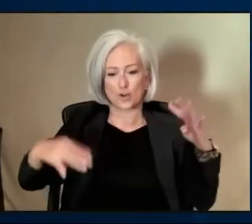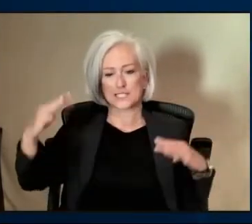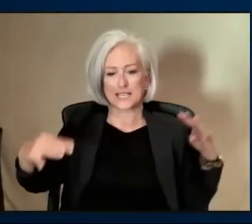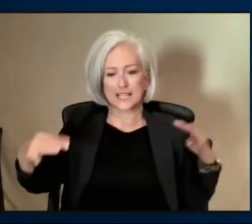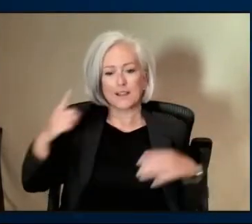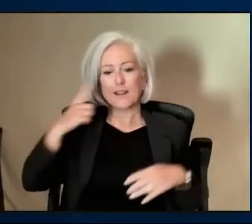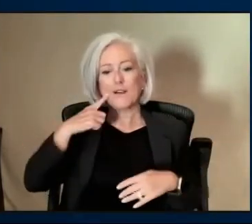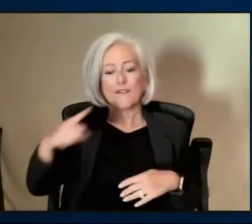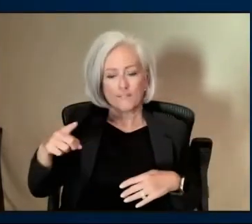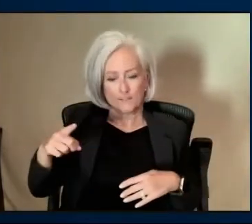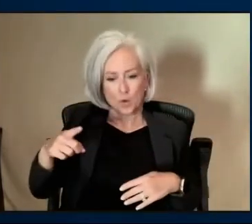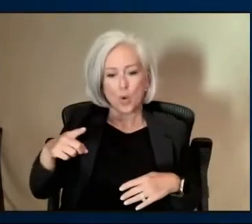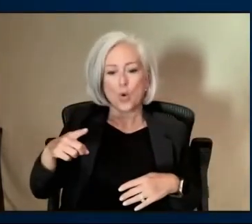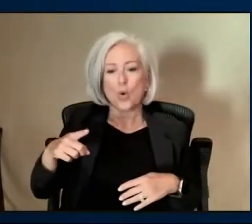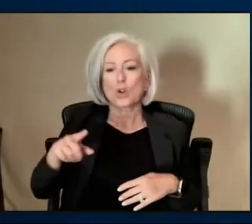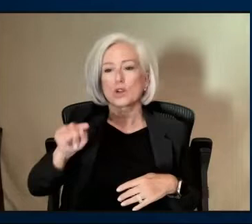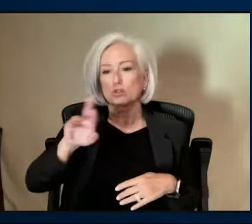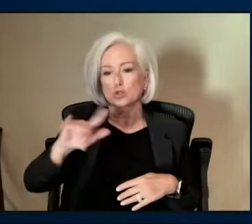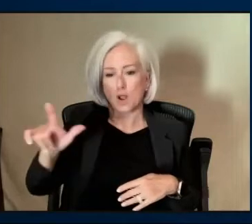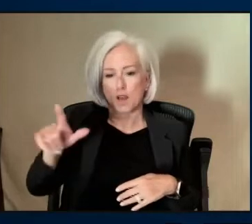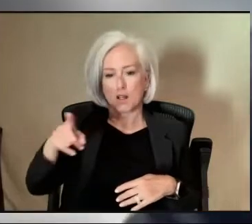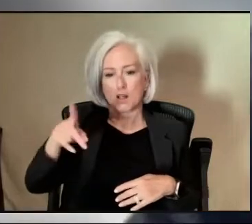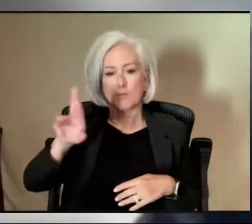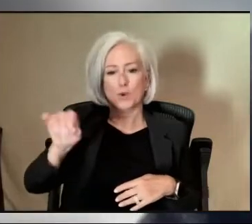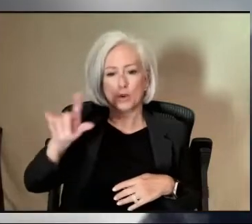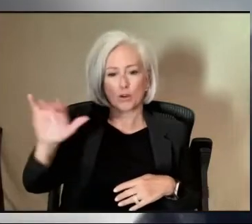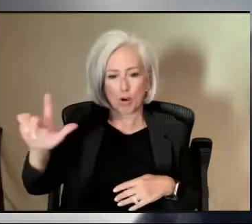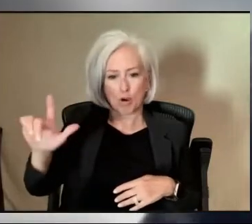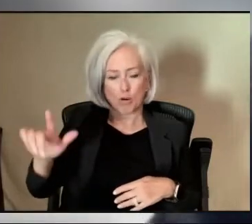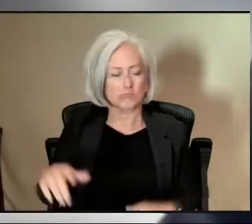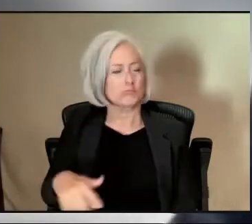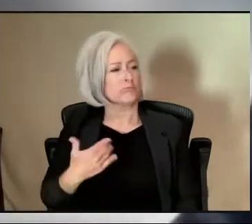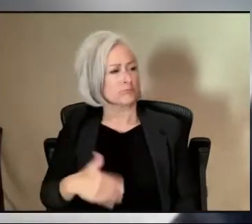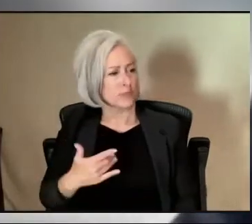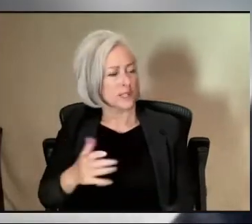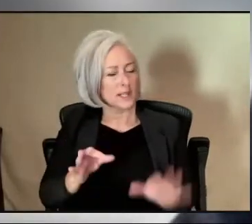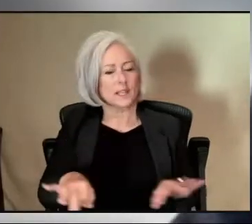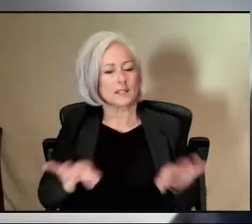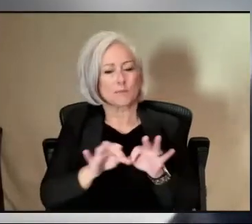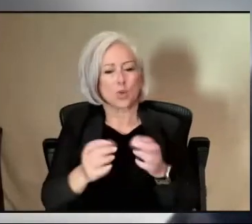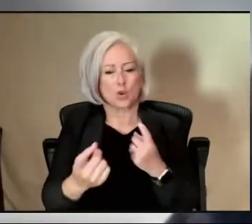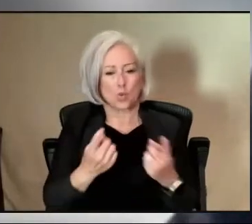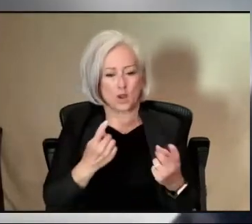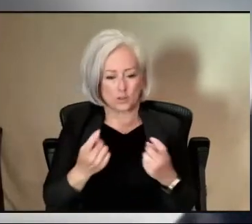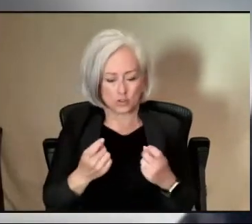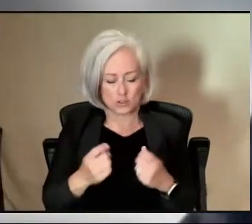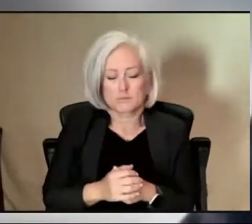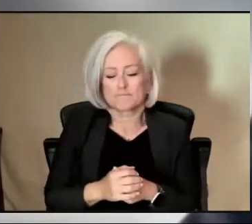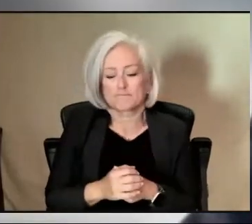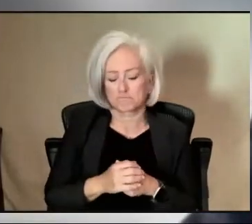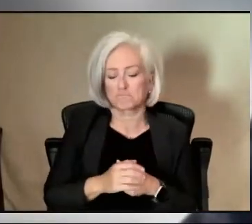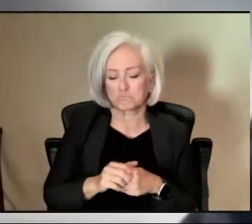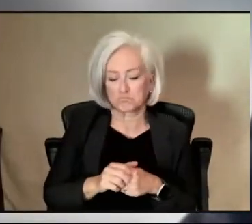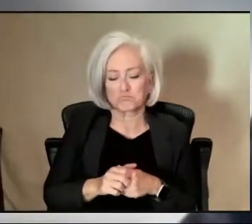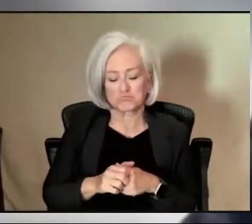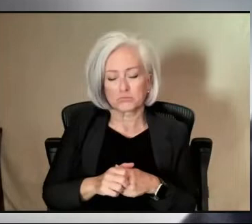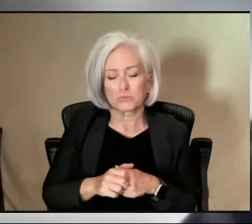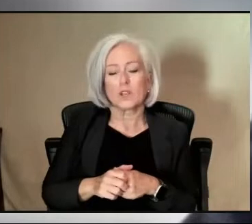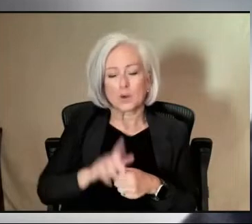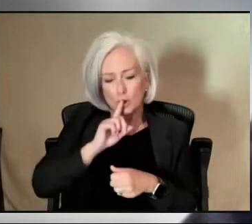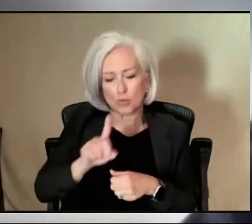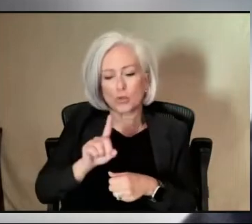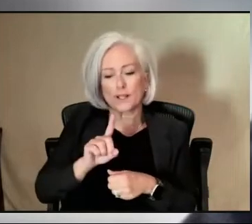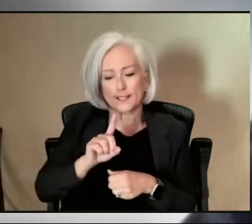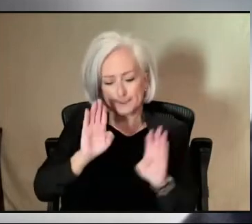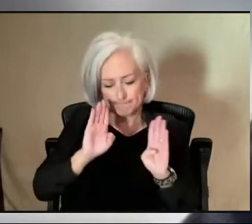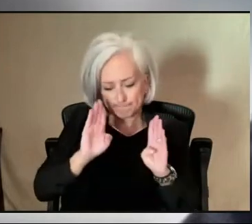Poland. Yeah, this is a very important question. It's one we work very hard on. So,